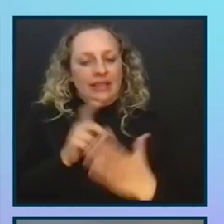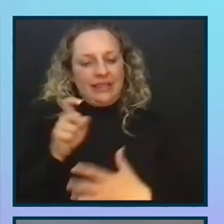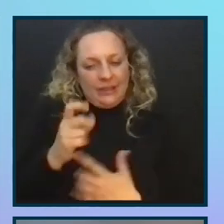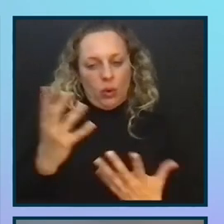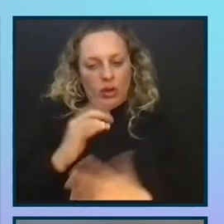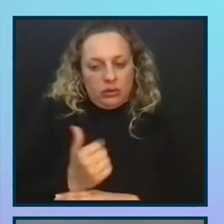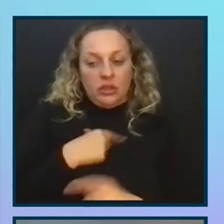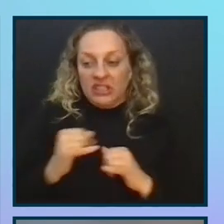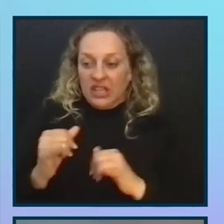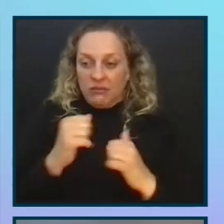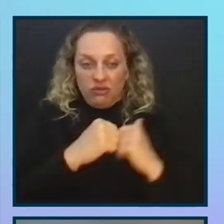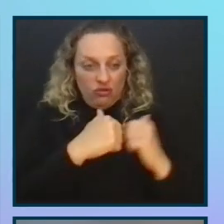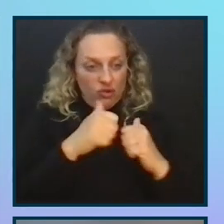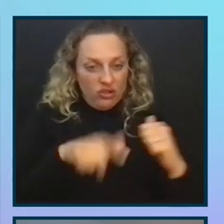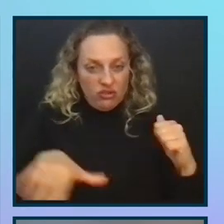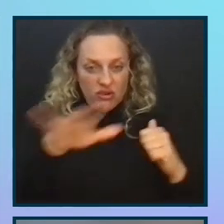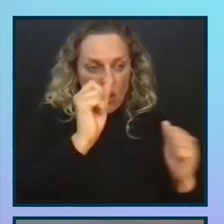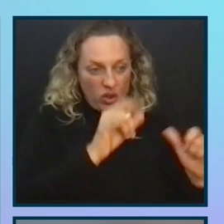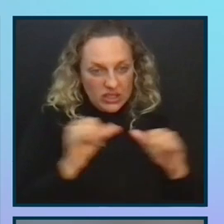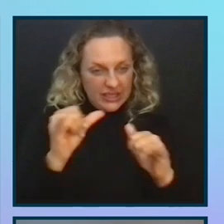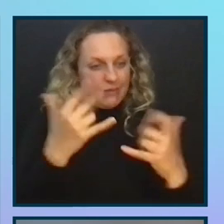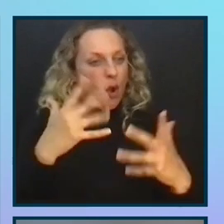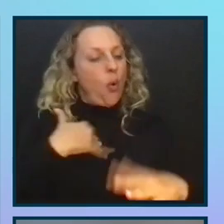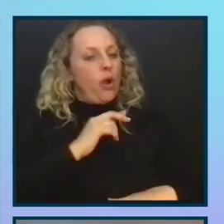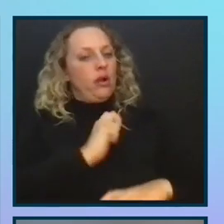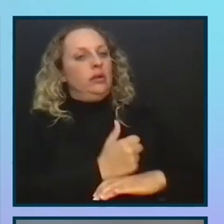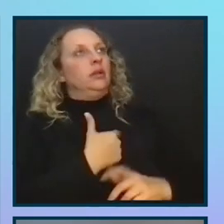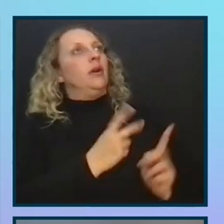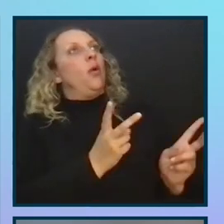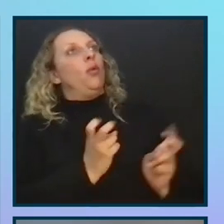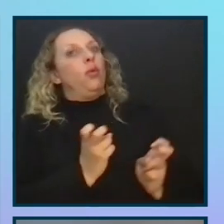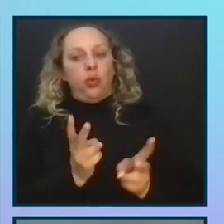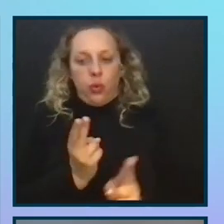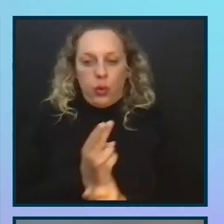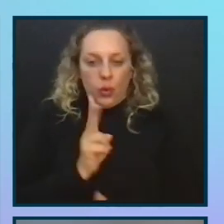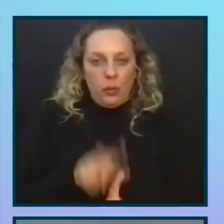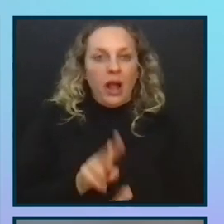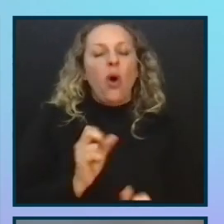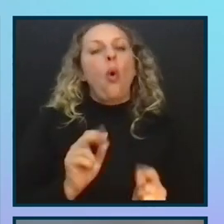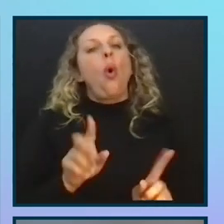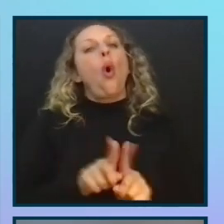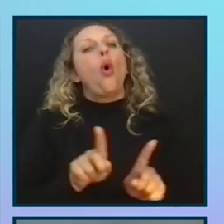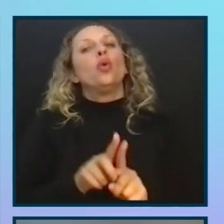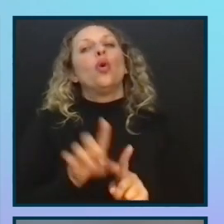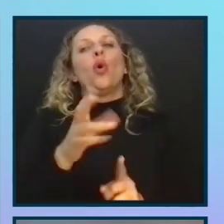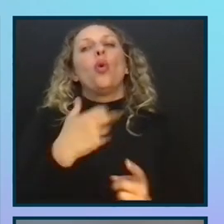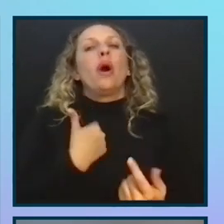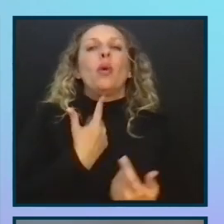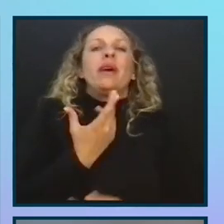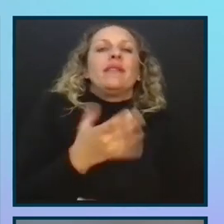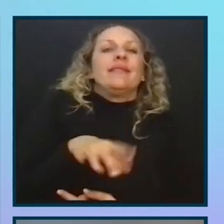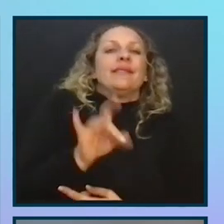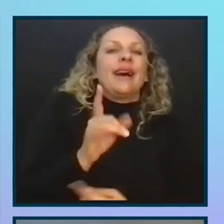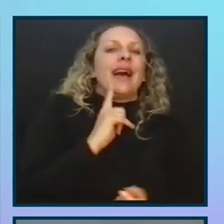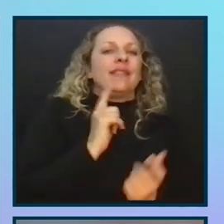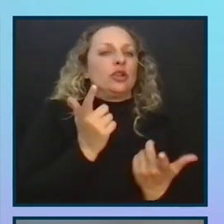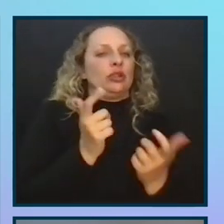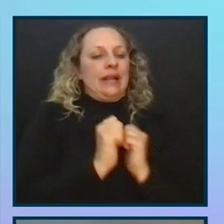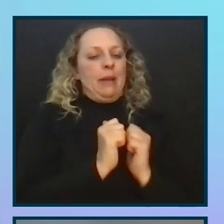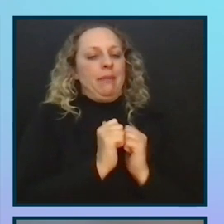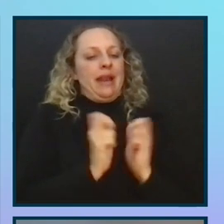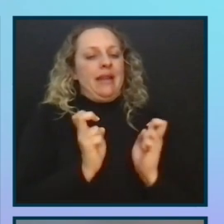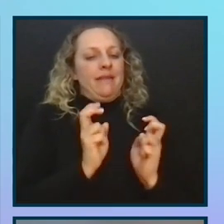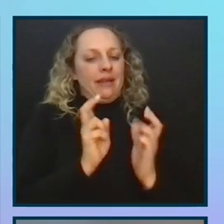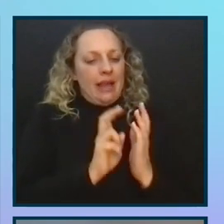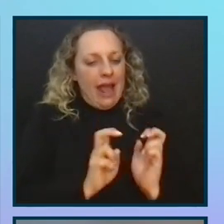a common structure within the organization already that we can pull from? Also, what can we find through competitive analysis?